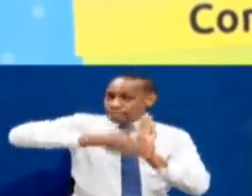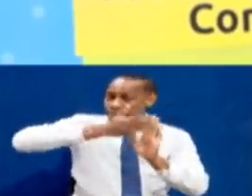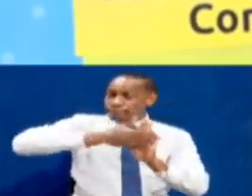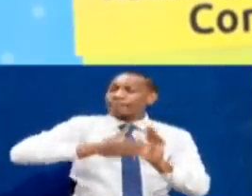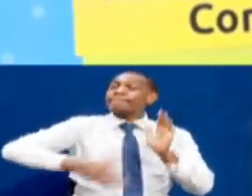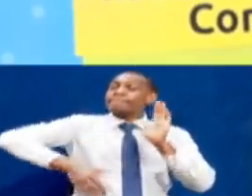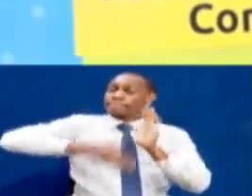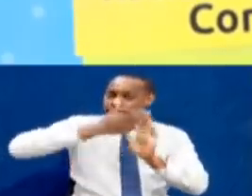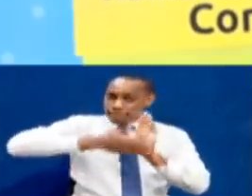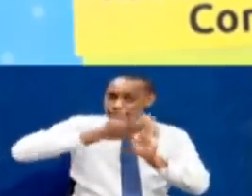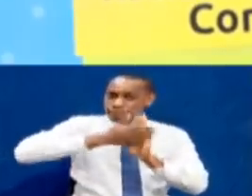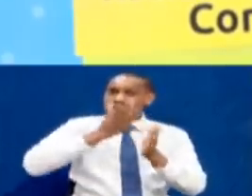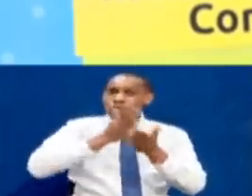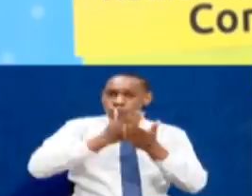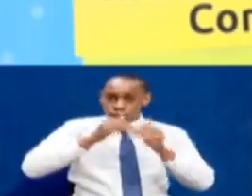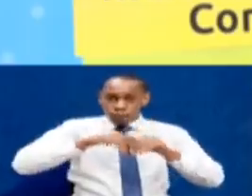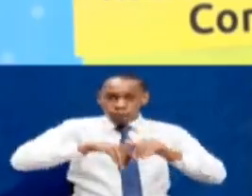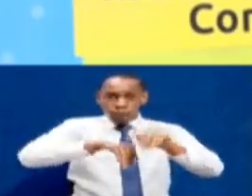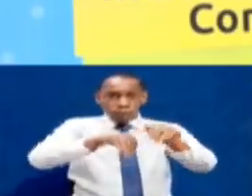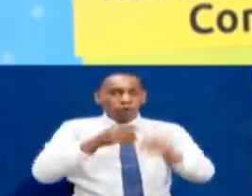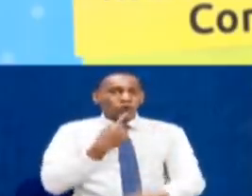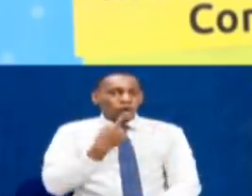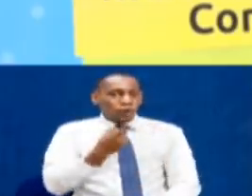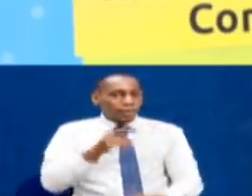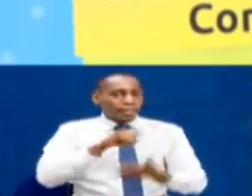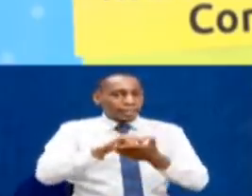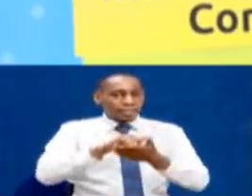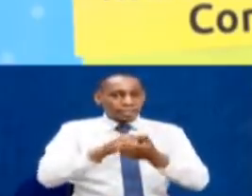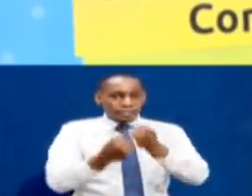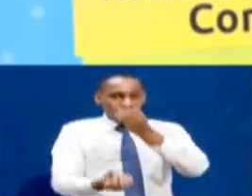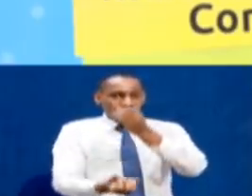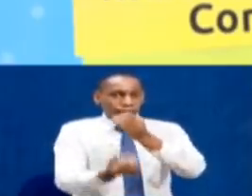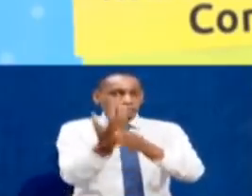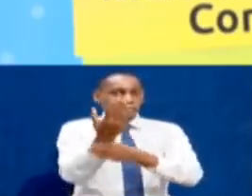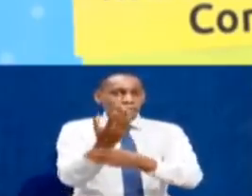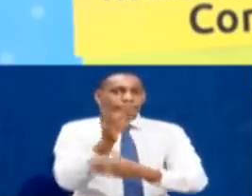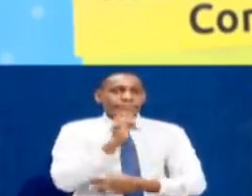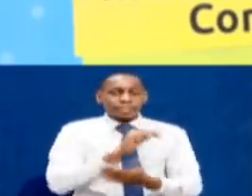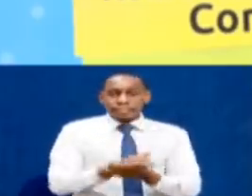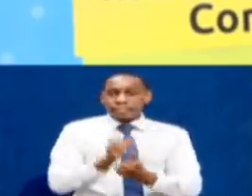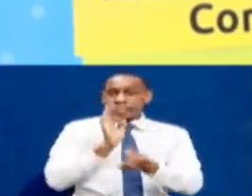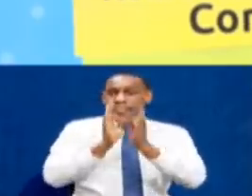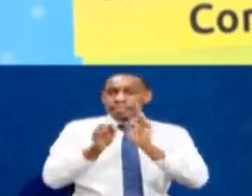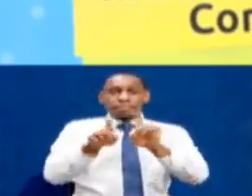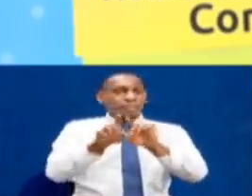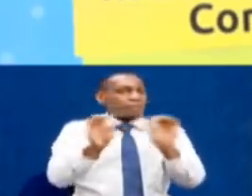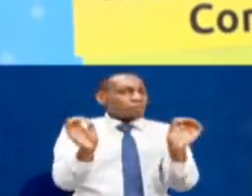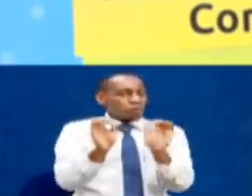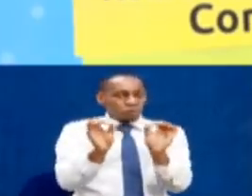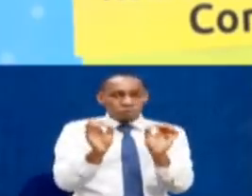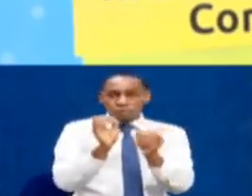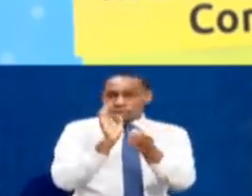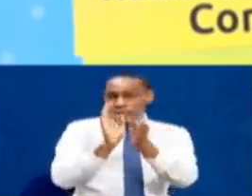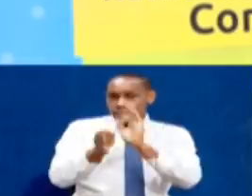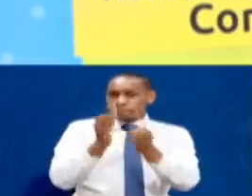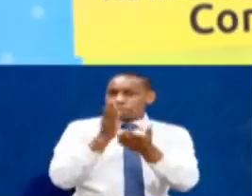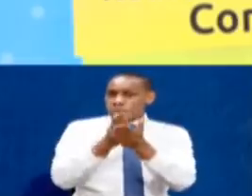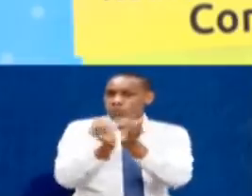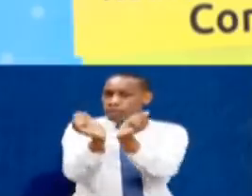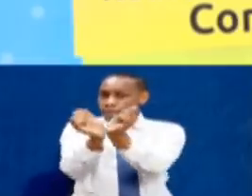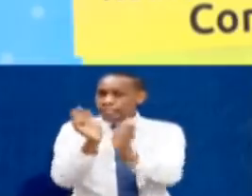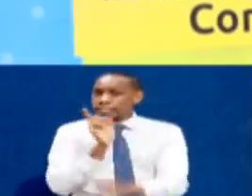very quickly, follow the directives that we have given. Otherwise, if you are caught